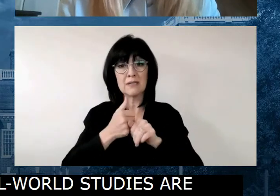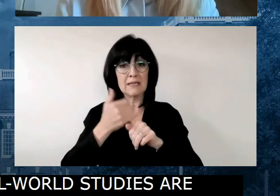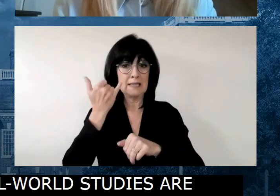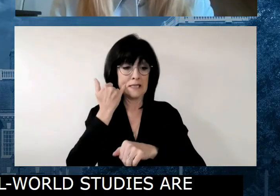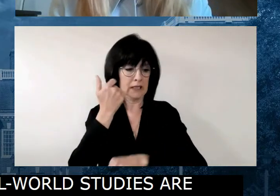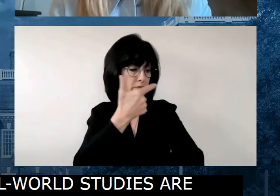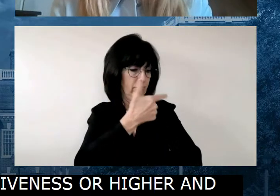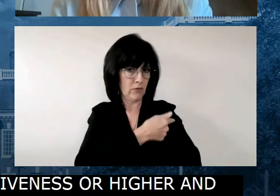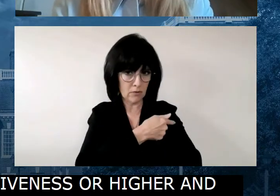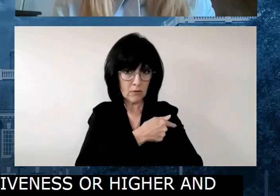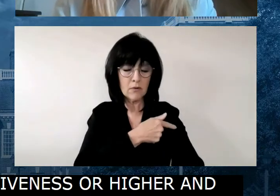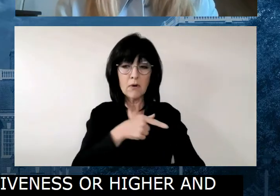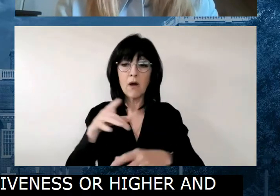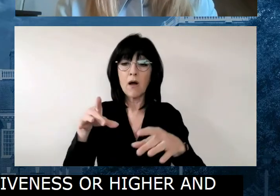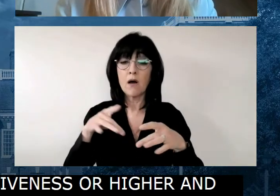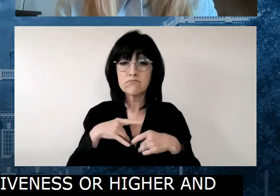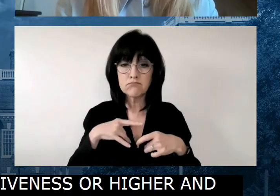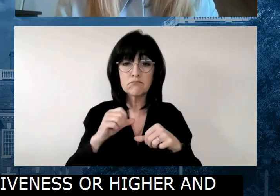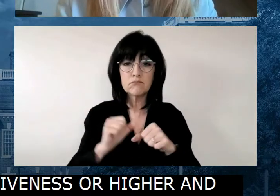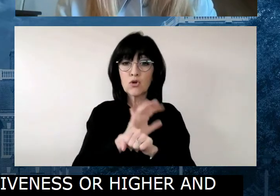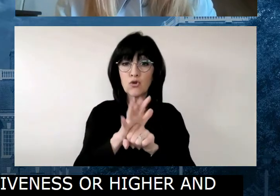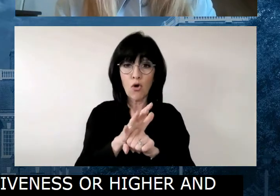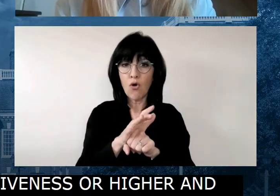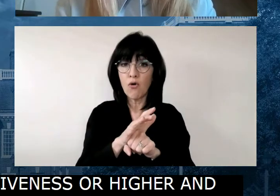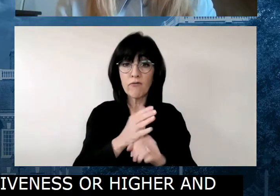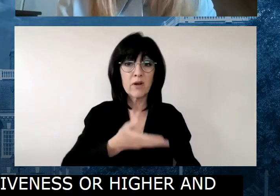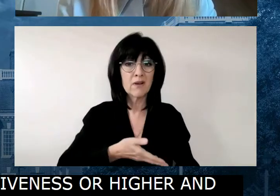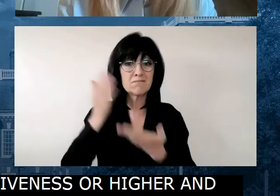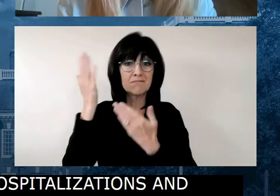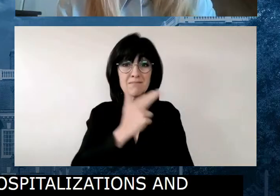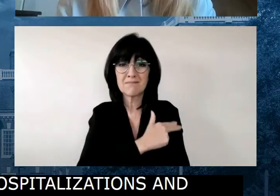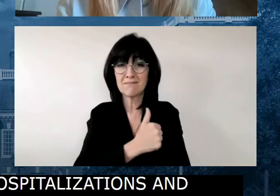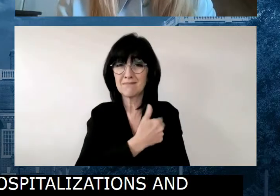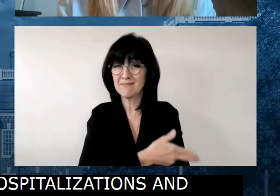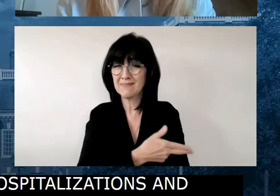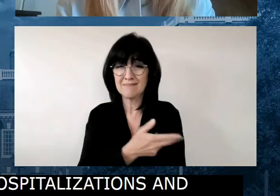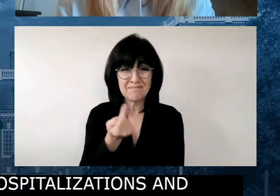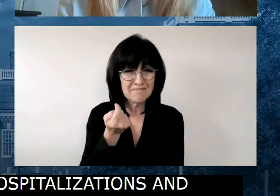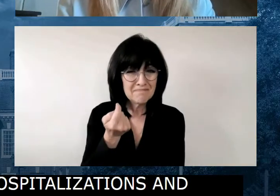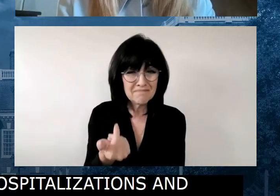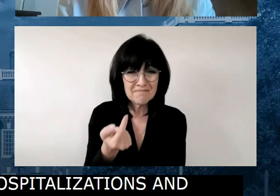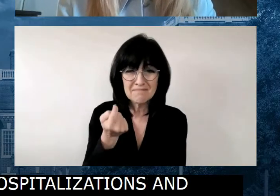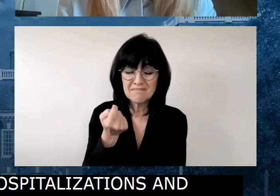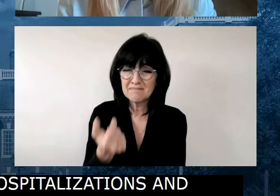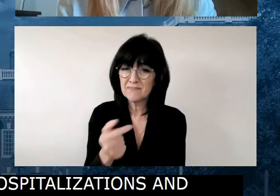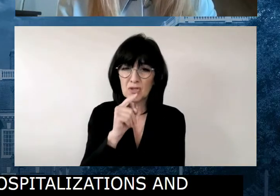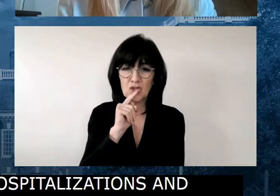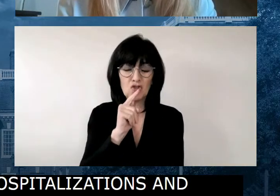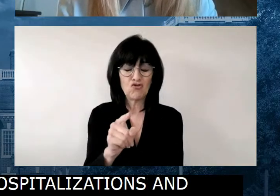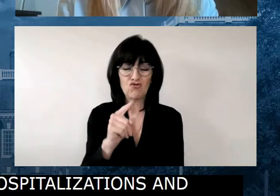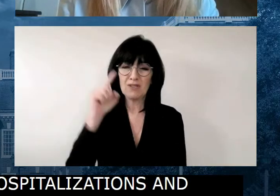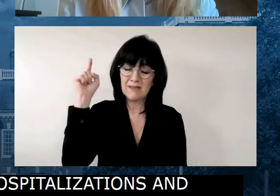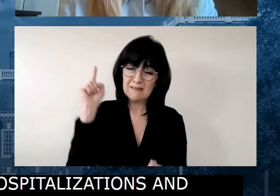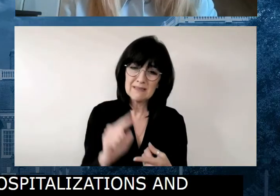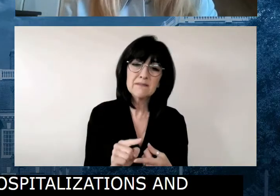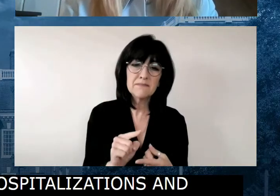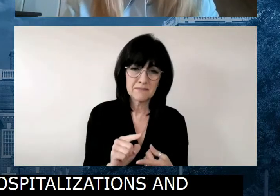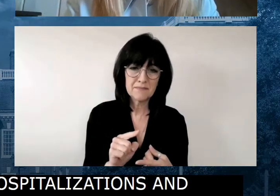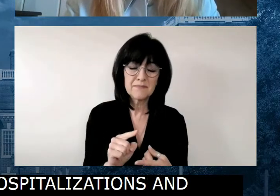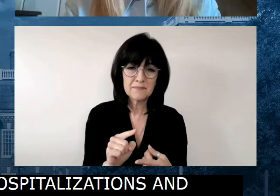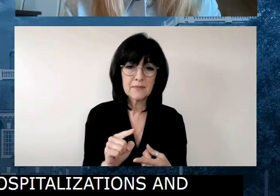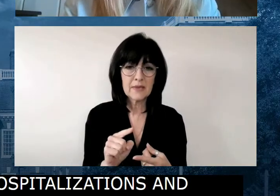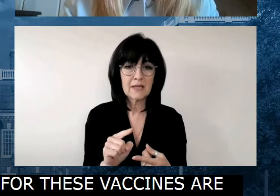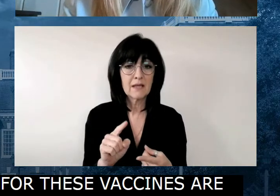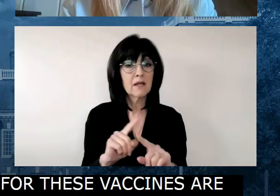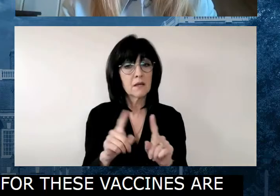deaths. And again, the side effects for these vaccines are just very, very limited, so very well tolerated. But there are a lot